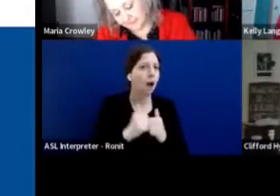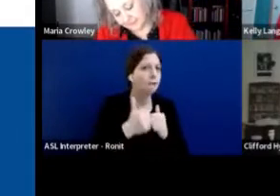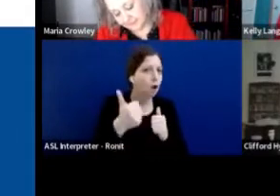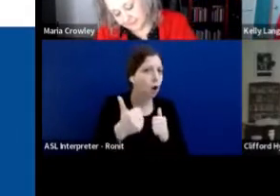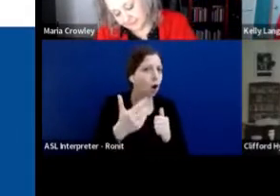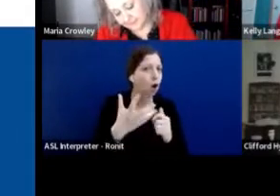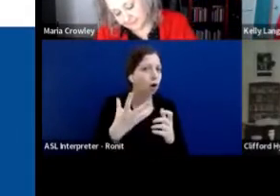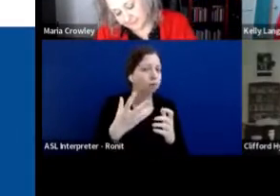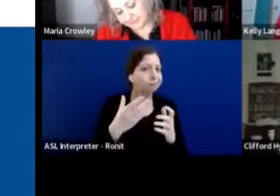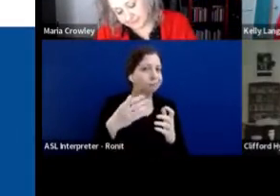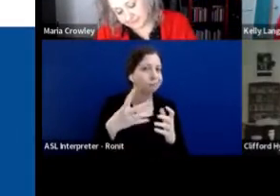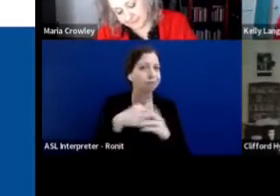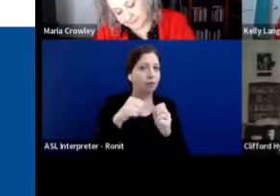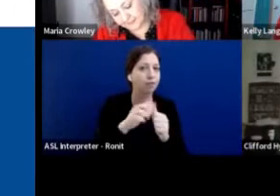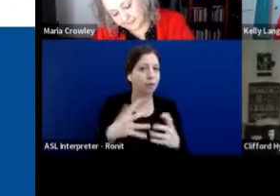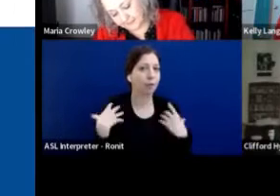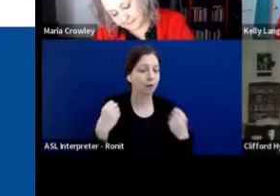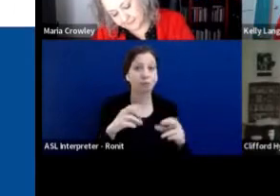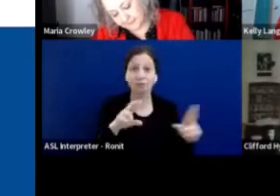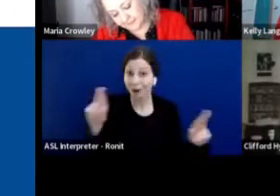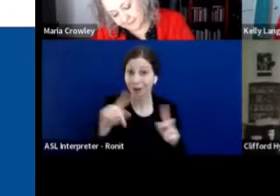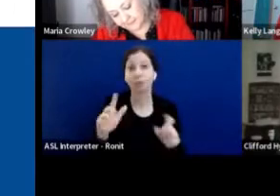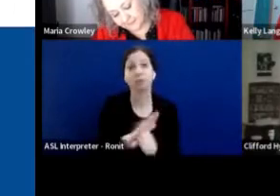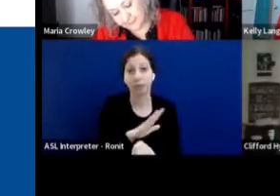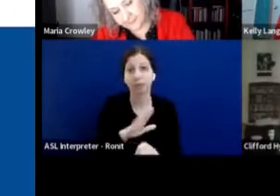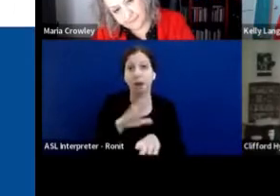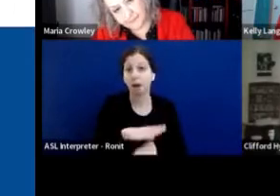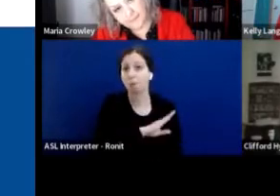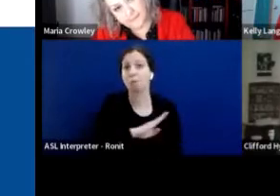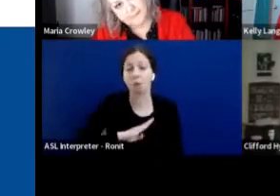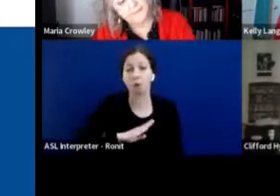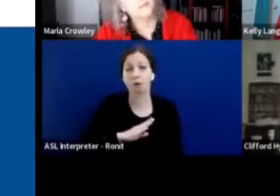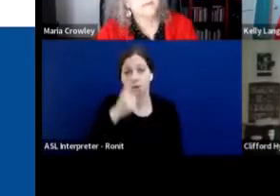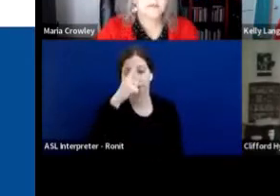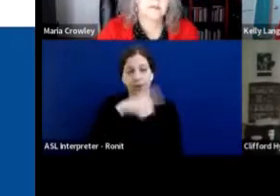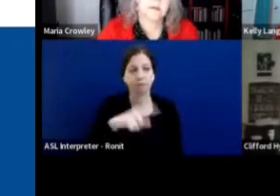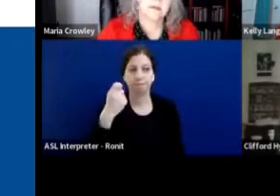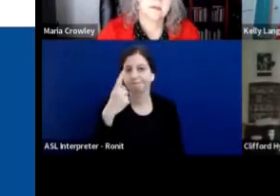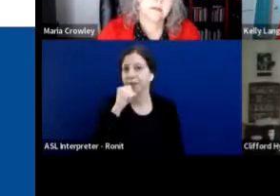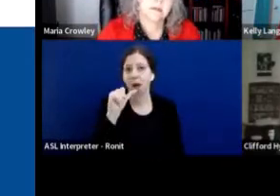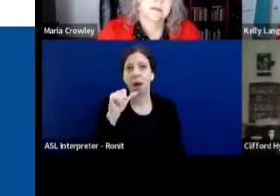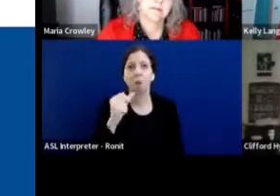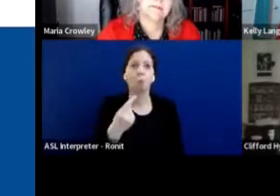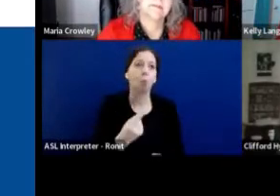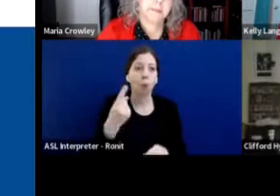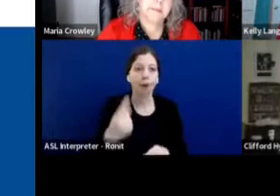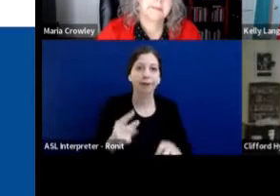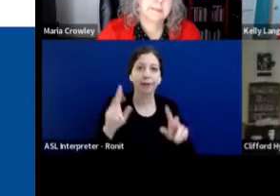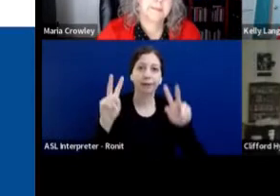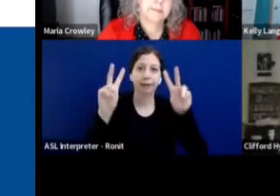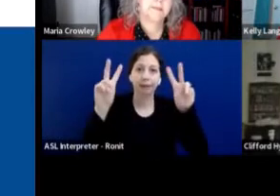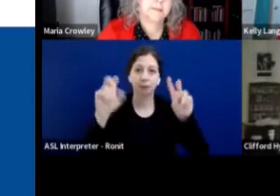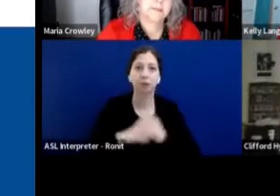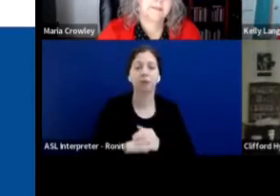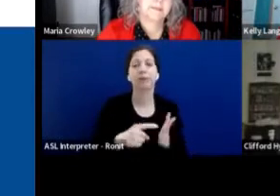to fully serve on a board? And for them to understand that it is not just a one issue.